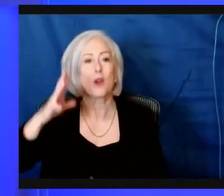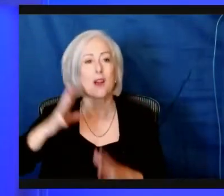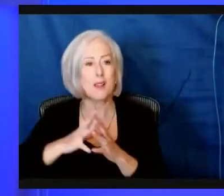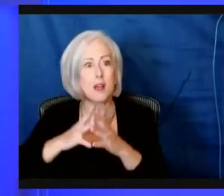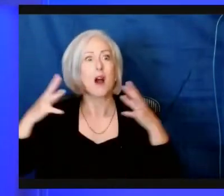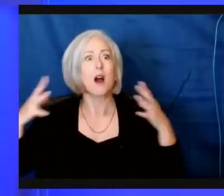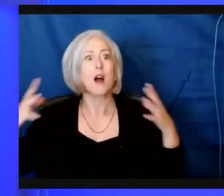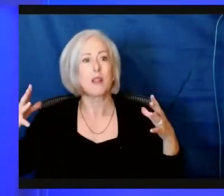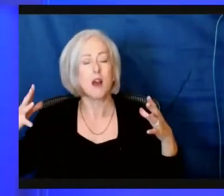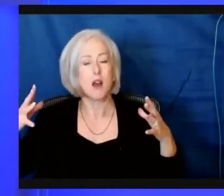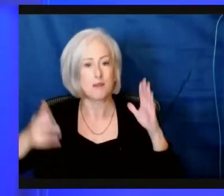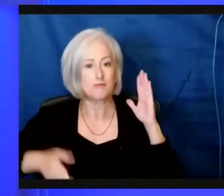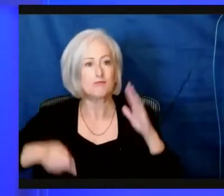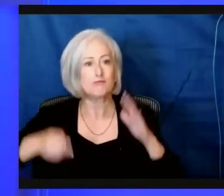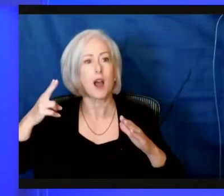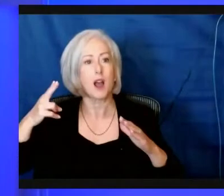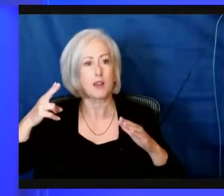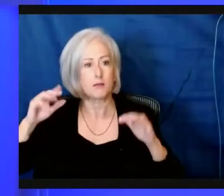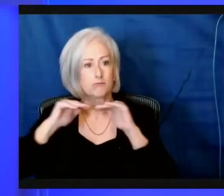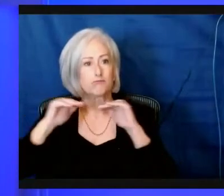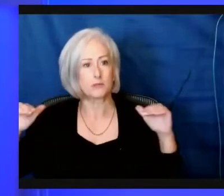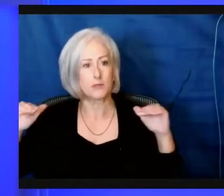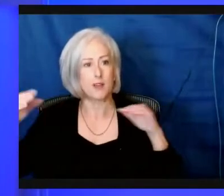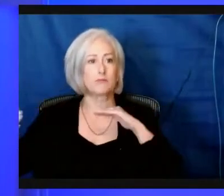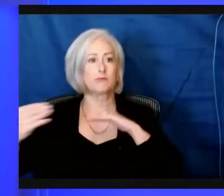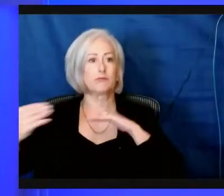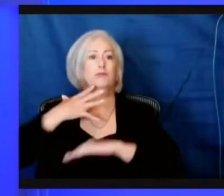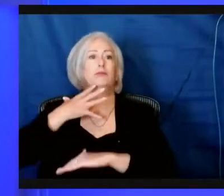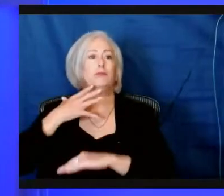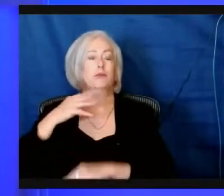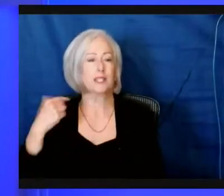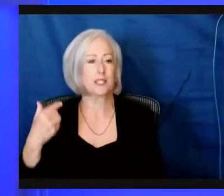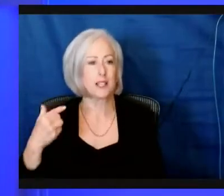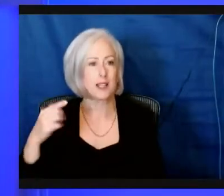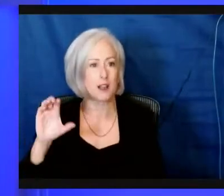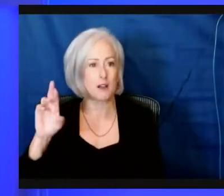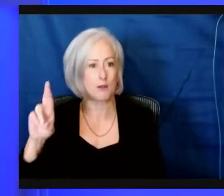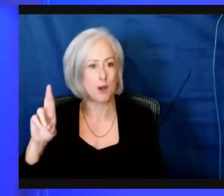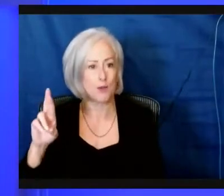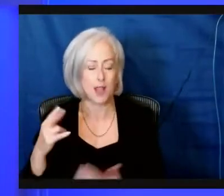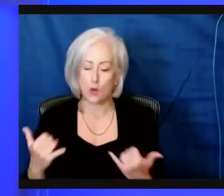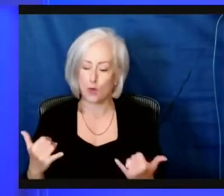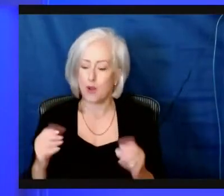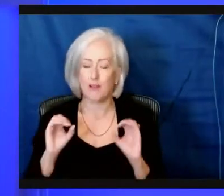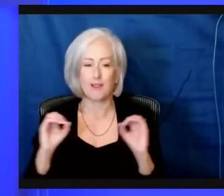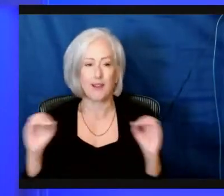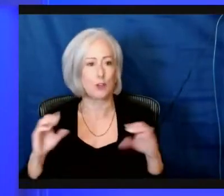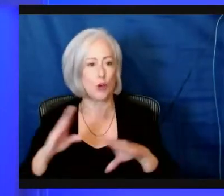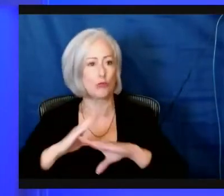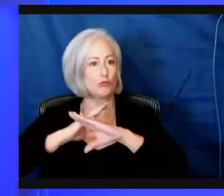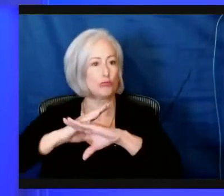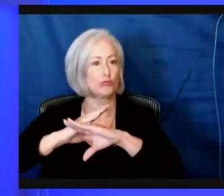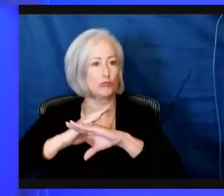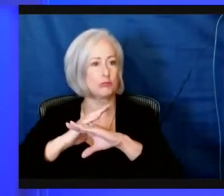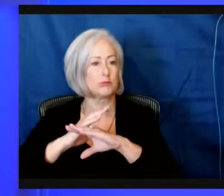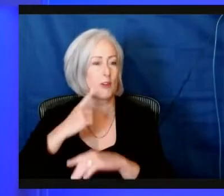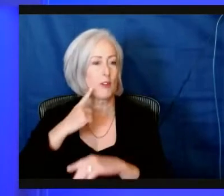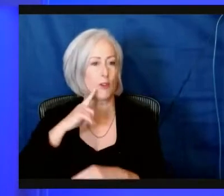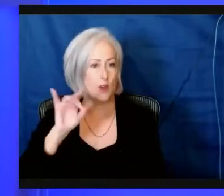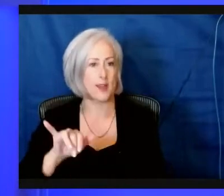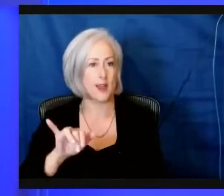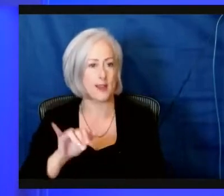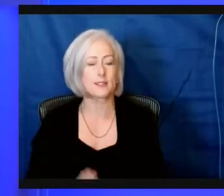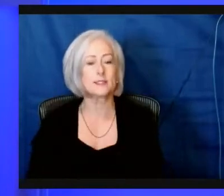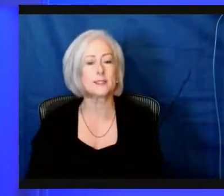that the present we don't have good shielding mechanisms for. So there's because